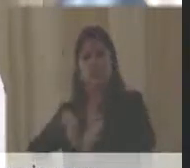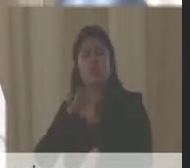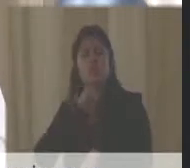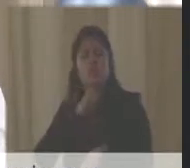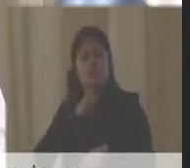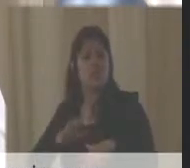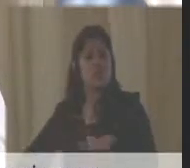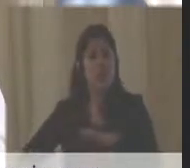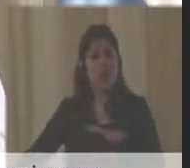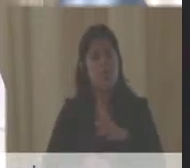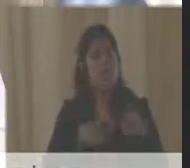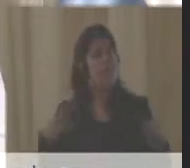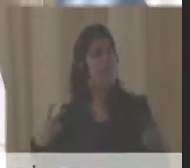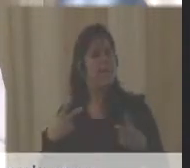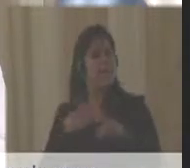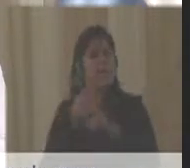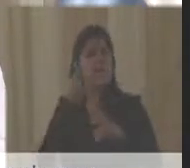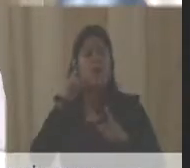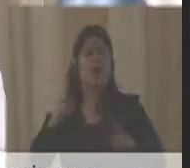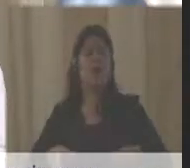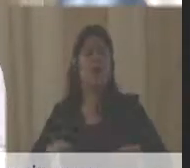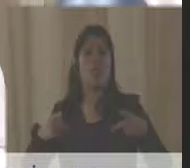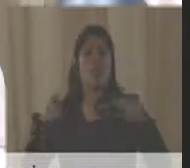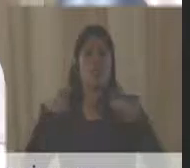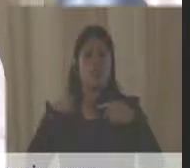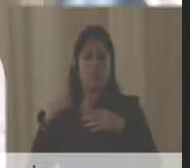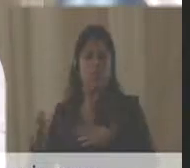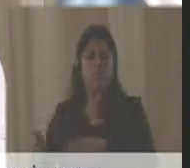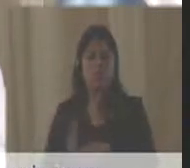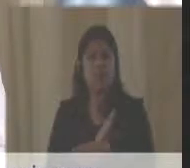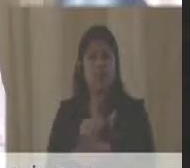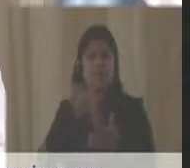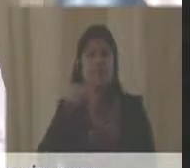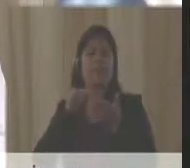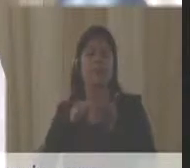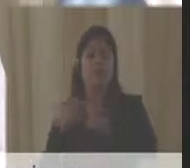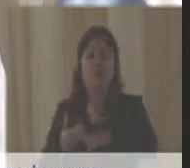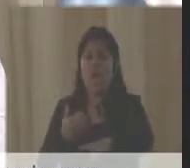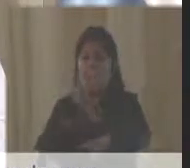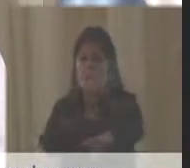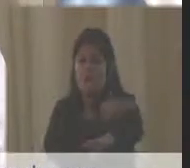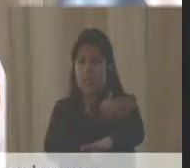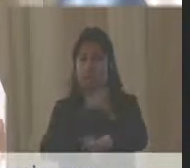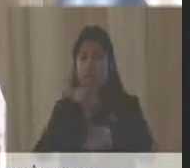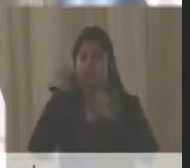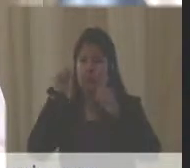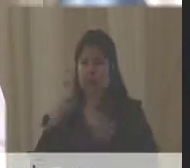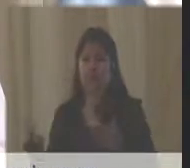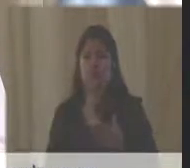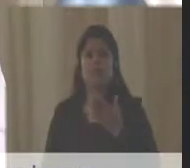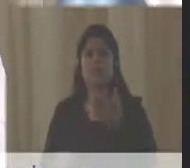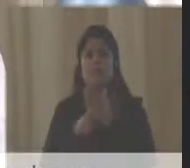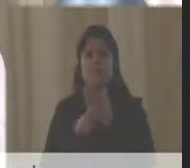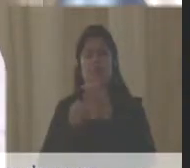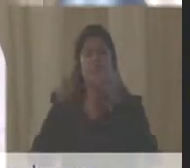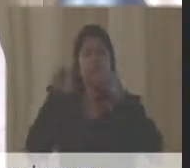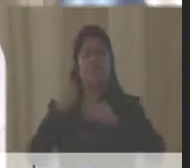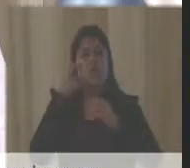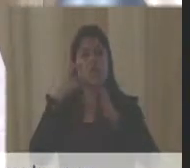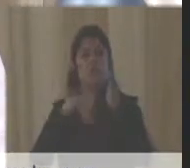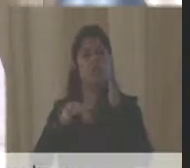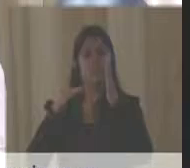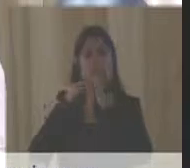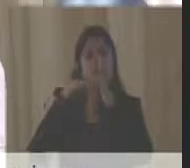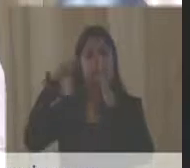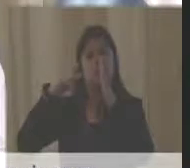in flood areas that flood in the worst part of urban territories. And to this we should add the